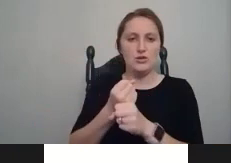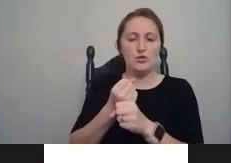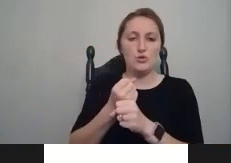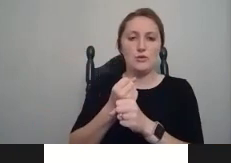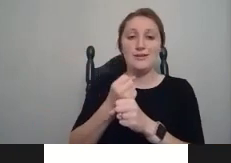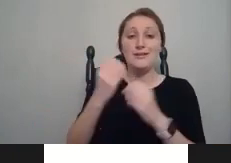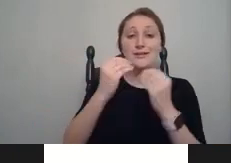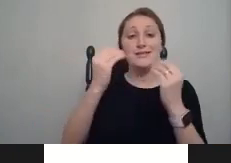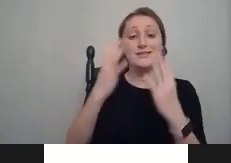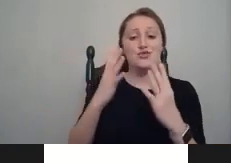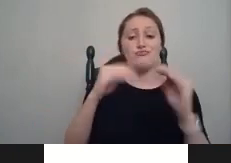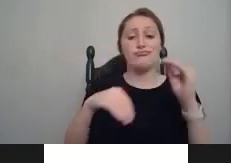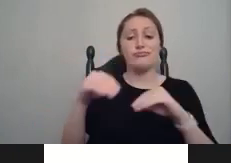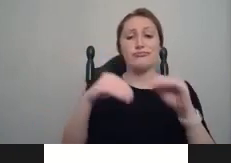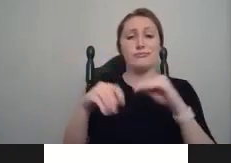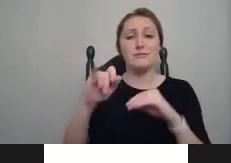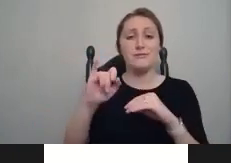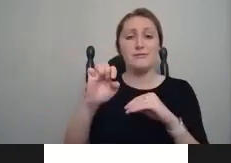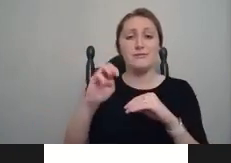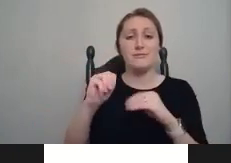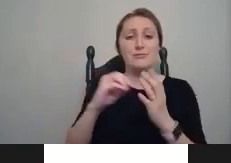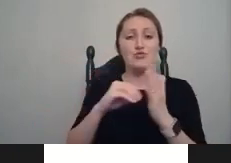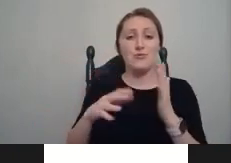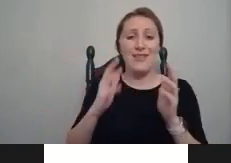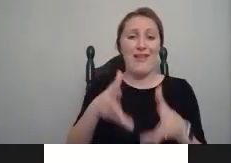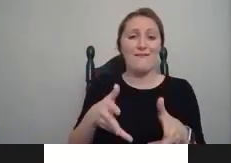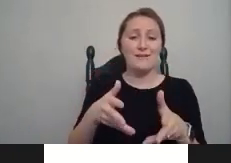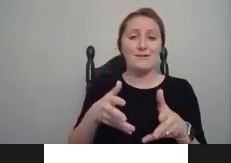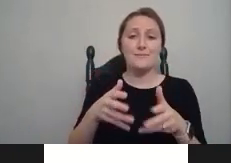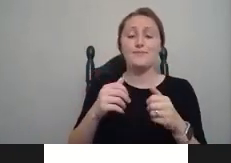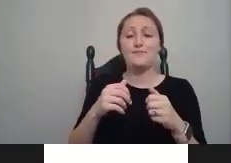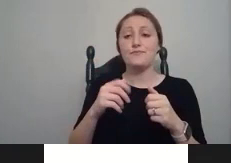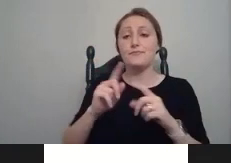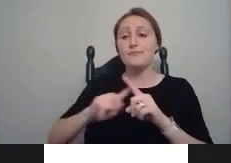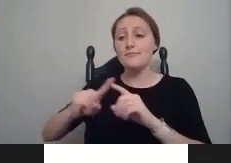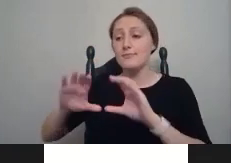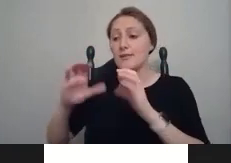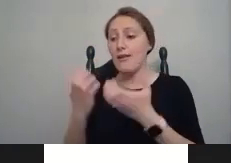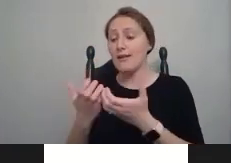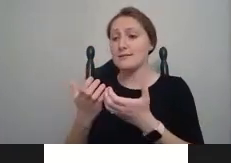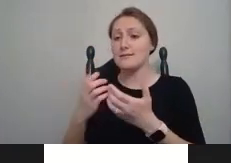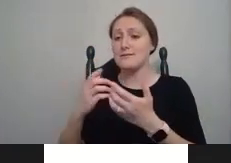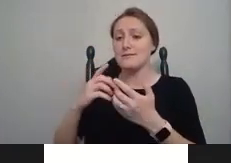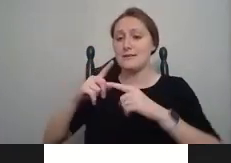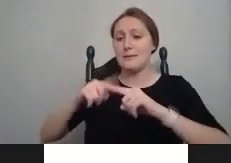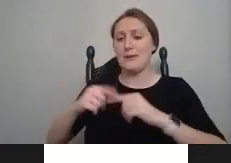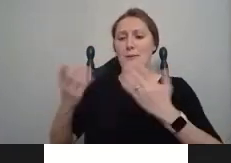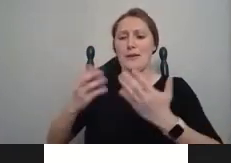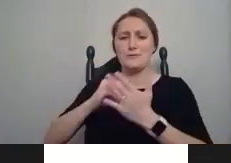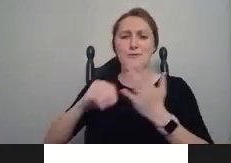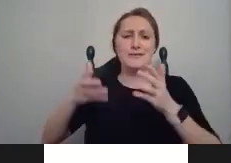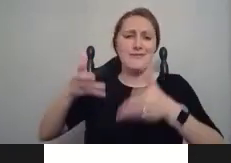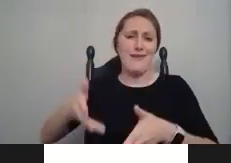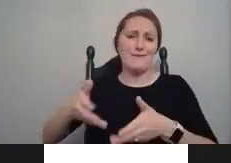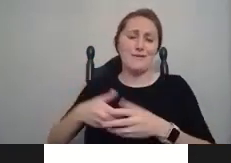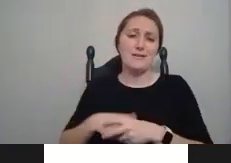teachers had packed up some of the items that students had left behind. Different classrooms, it varied depending on what students had left behind.